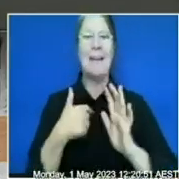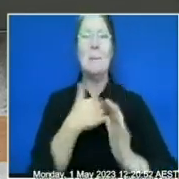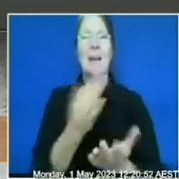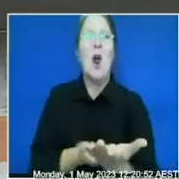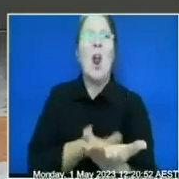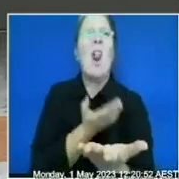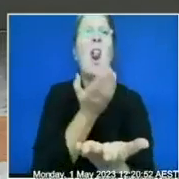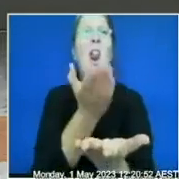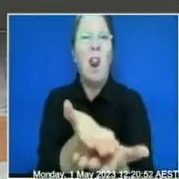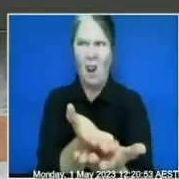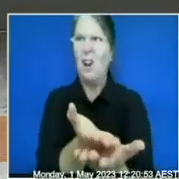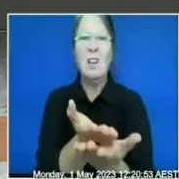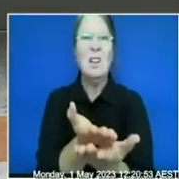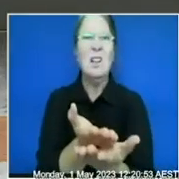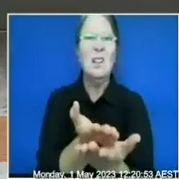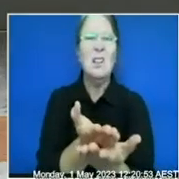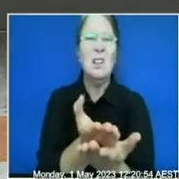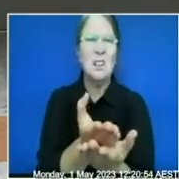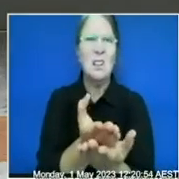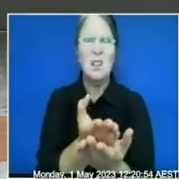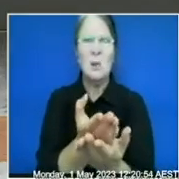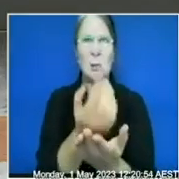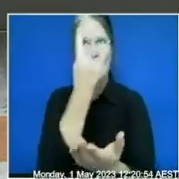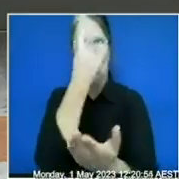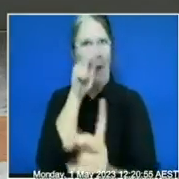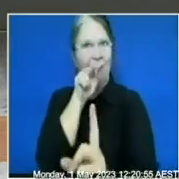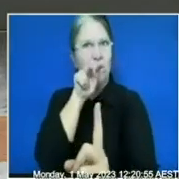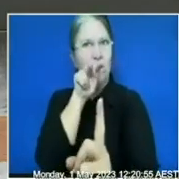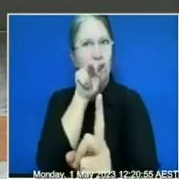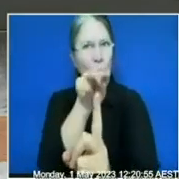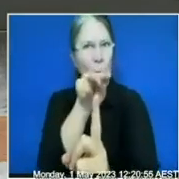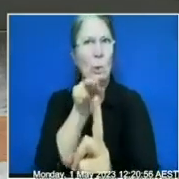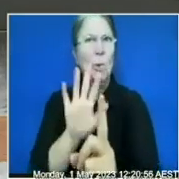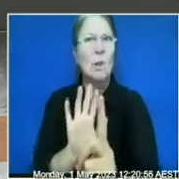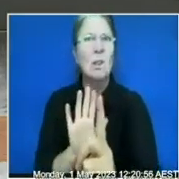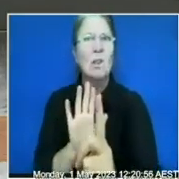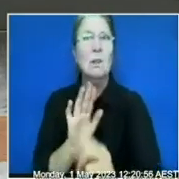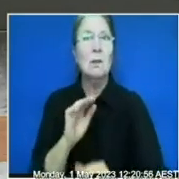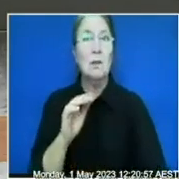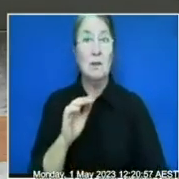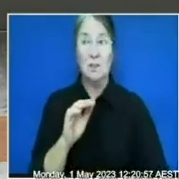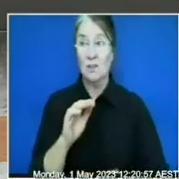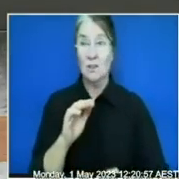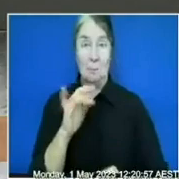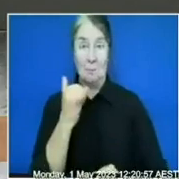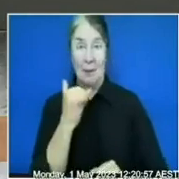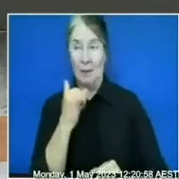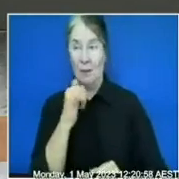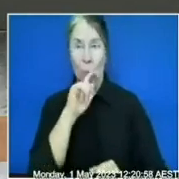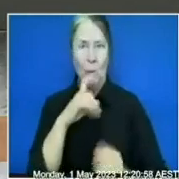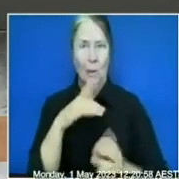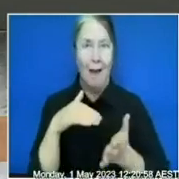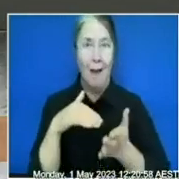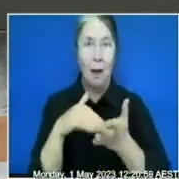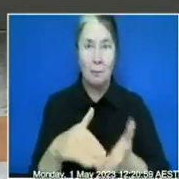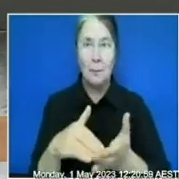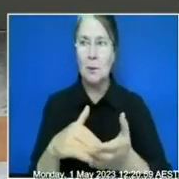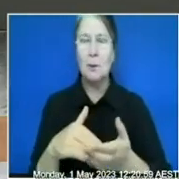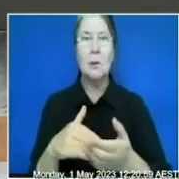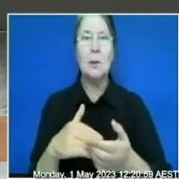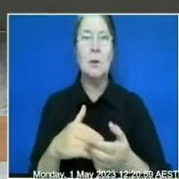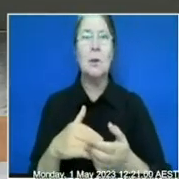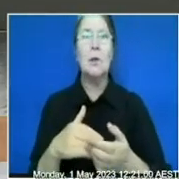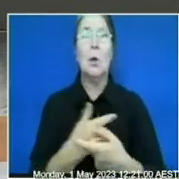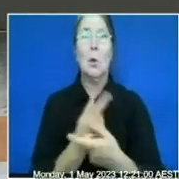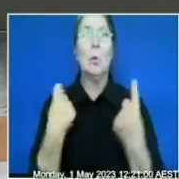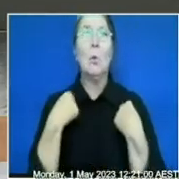also will be without noise until 1 p.m. so that I hope that 5 minutes doesn't jeopardise our peace. I'm fine by that. I'm